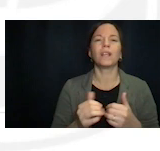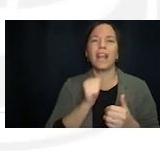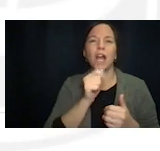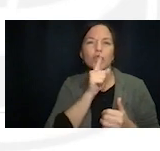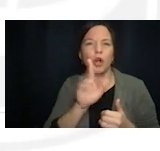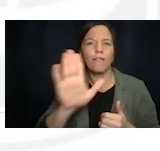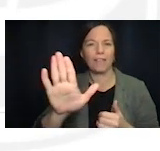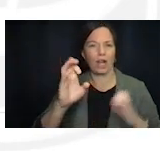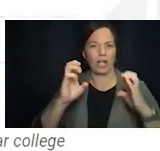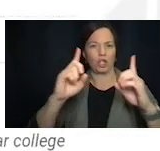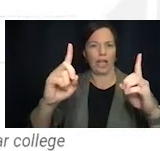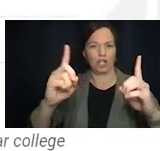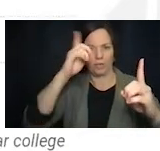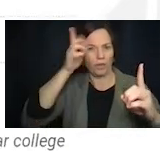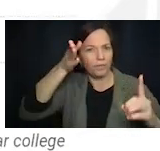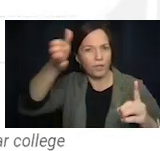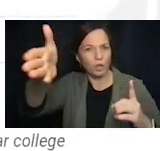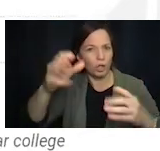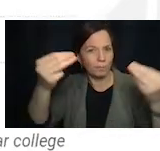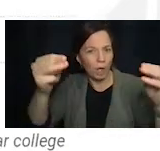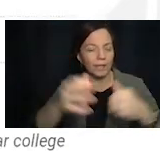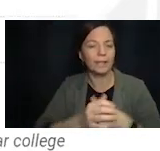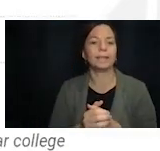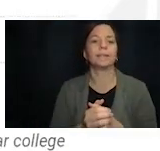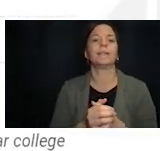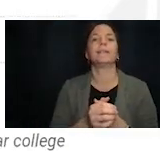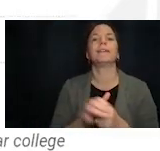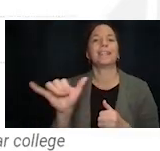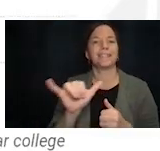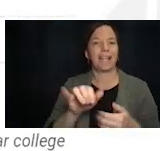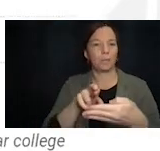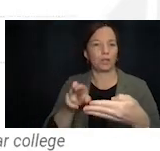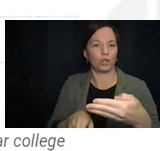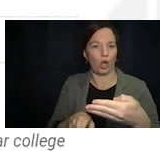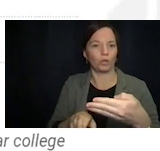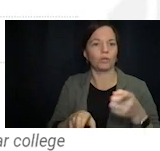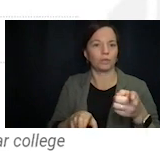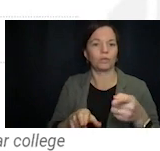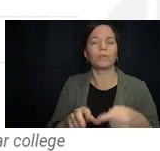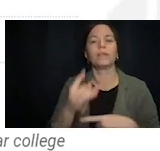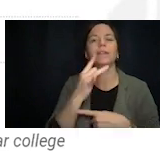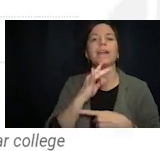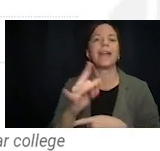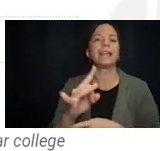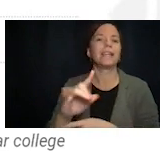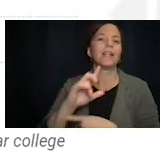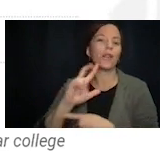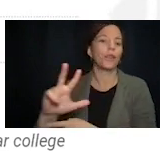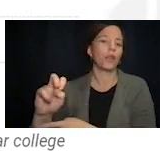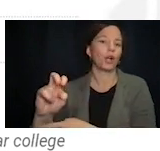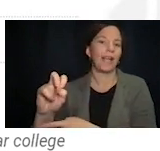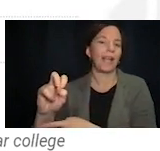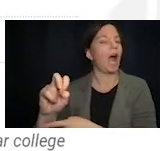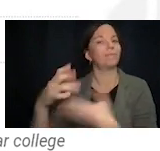path. Looking then, similar results for the previous survey with the 18 to 30 year olds, again, too expensive,